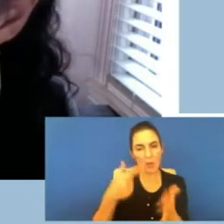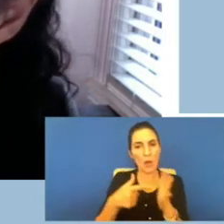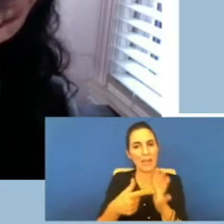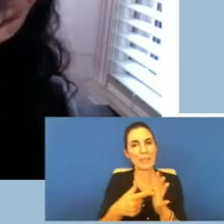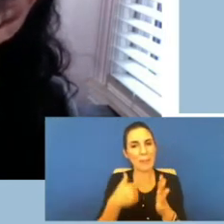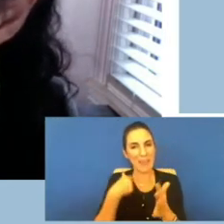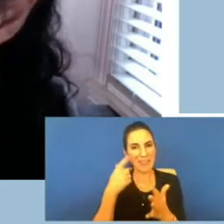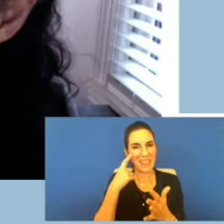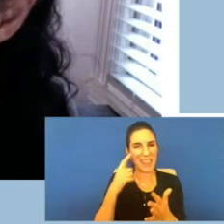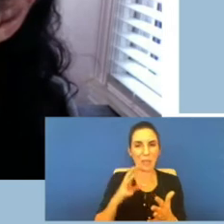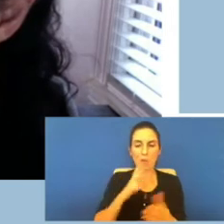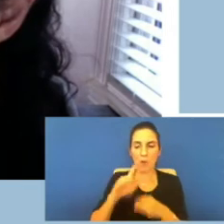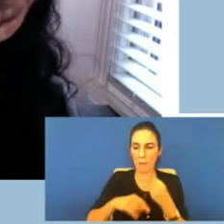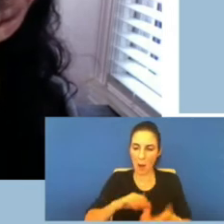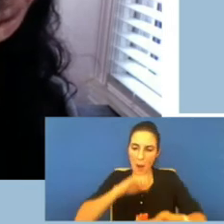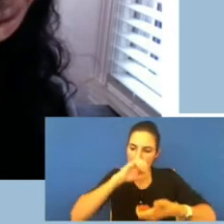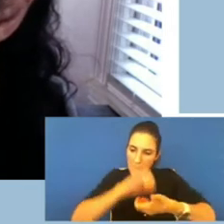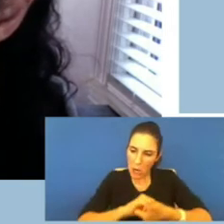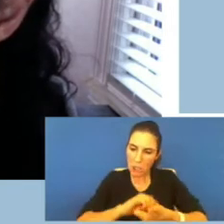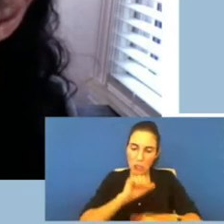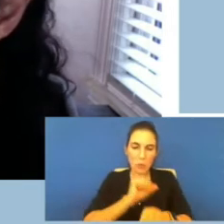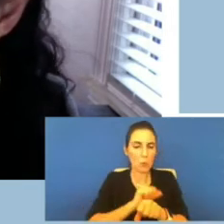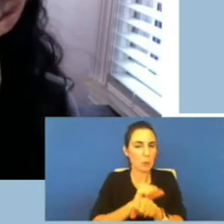to the partnership work is